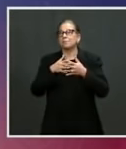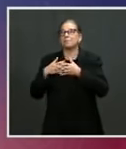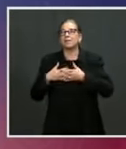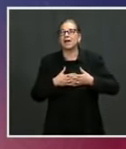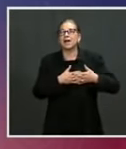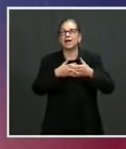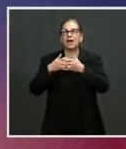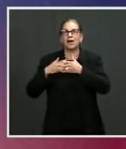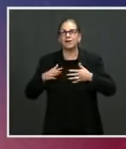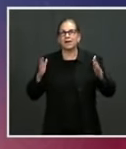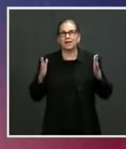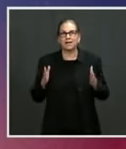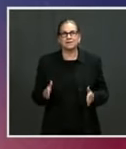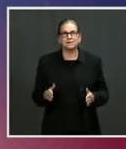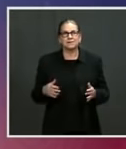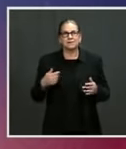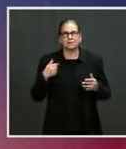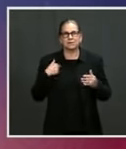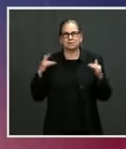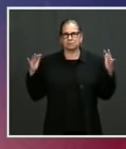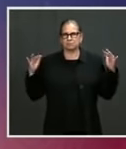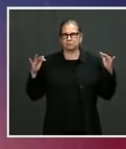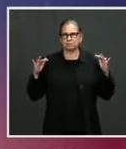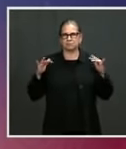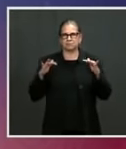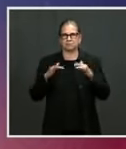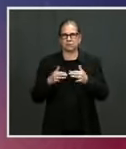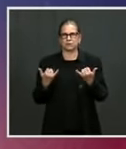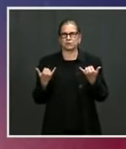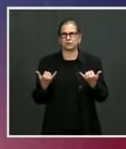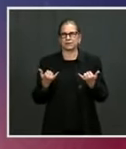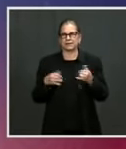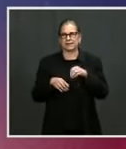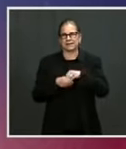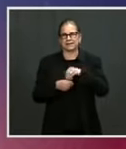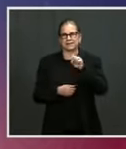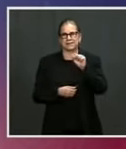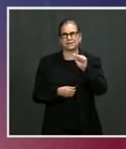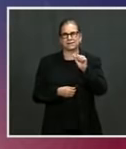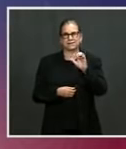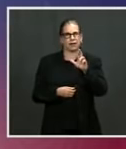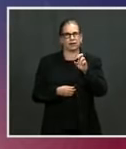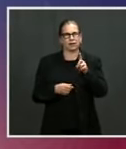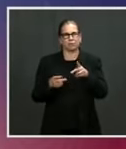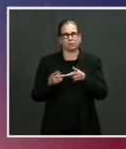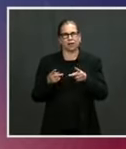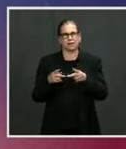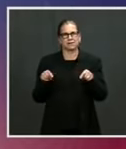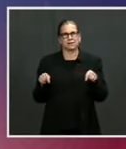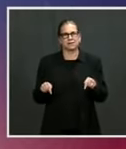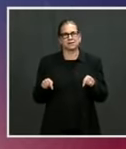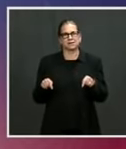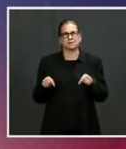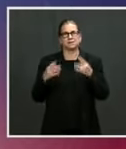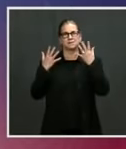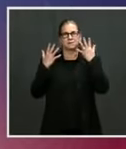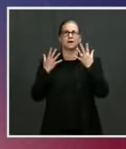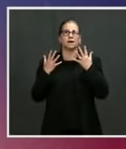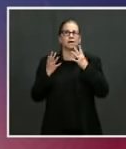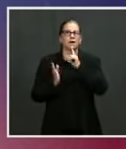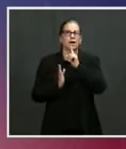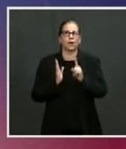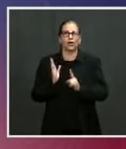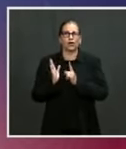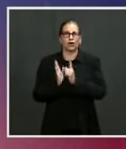We're gathered at this sacred place in this solemn hour to engage in the most fundamental